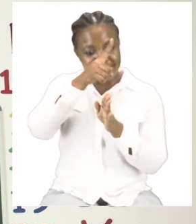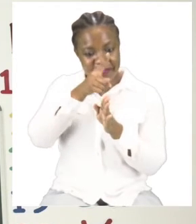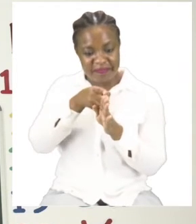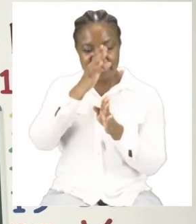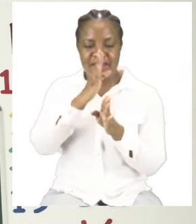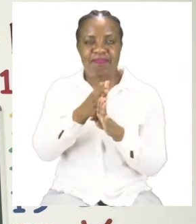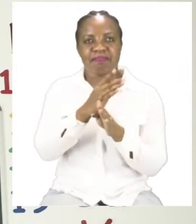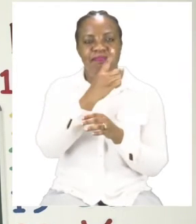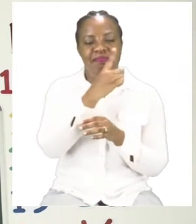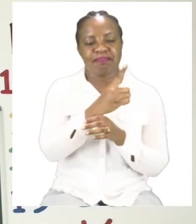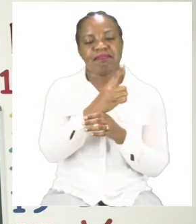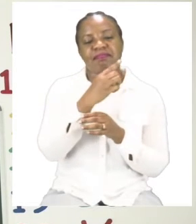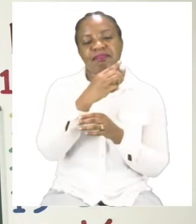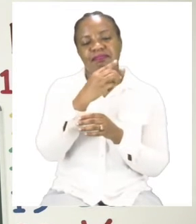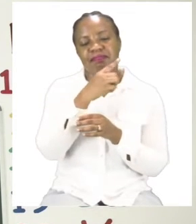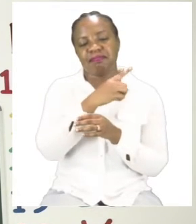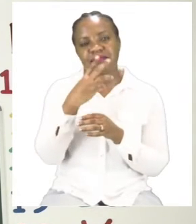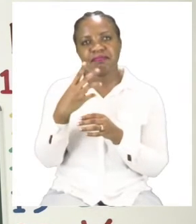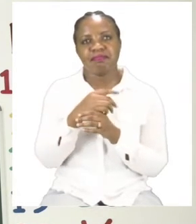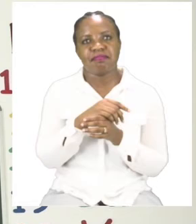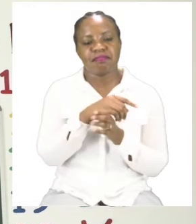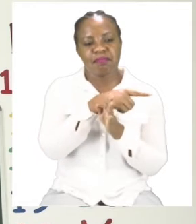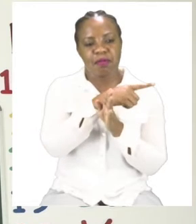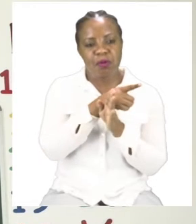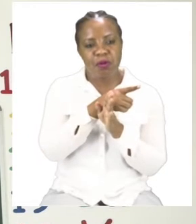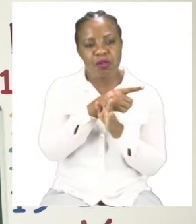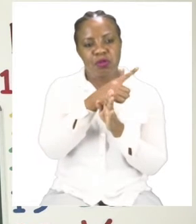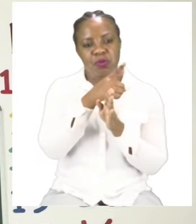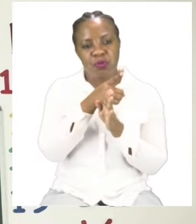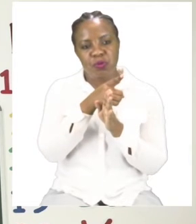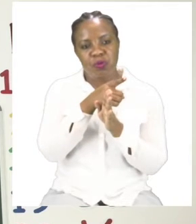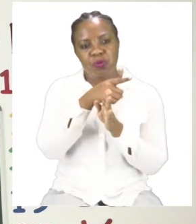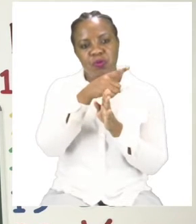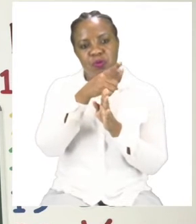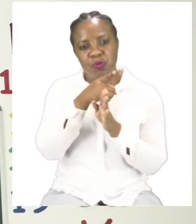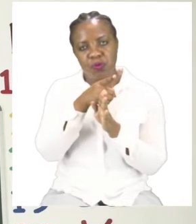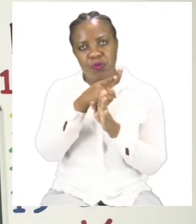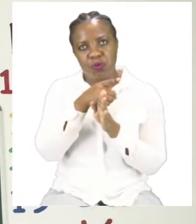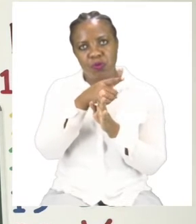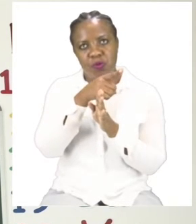1, 2, 3, 4,